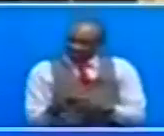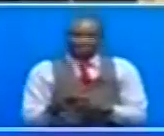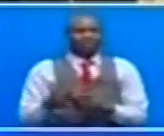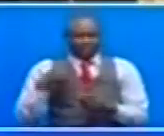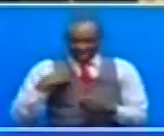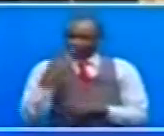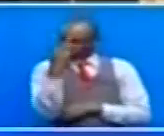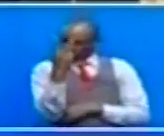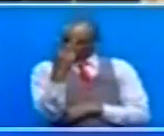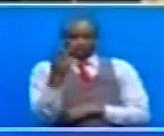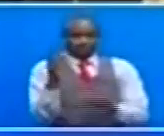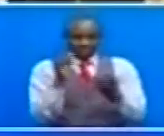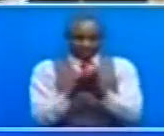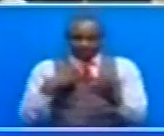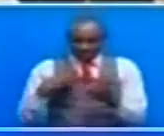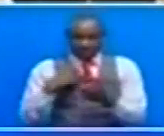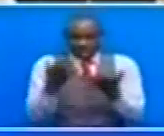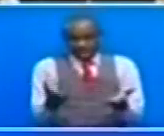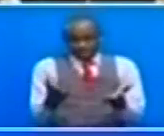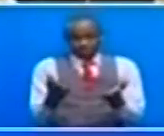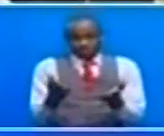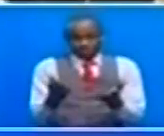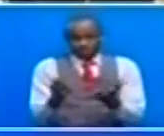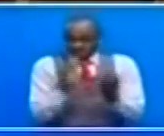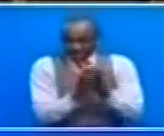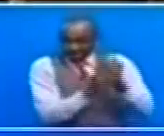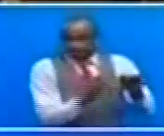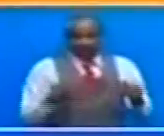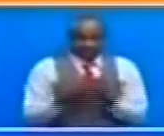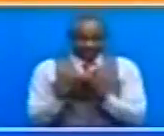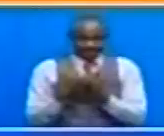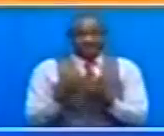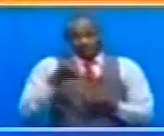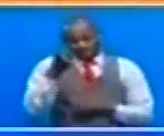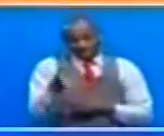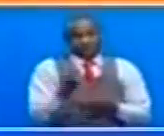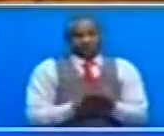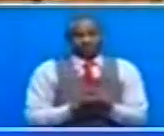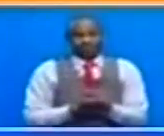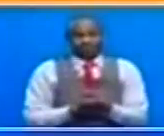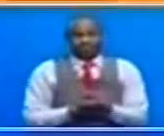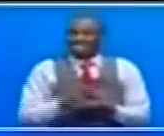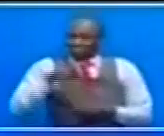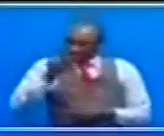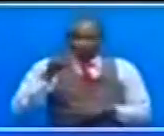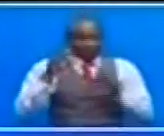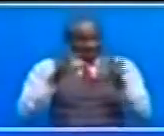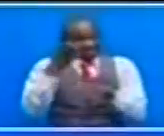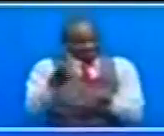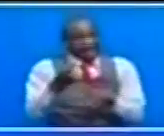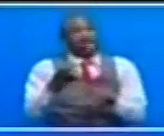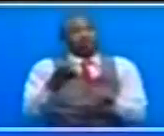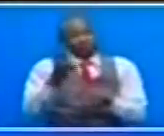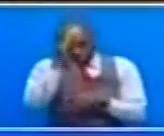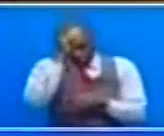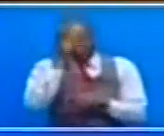put some two of them just to be cushioning ourselves against the emergency. Some warm water here. The goat dairy market has been improving